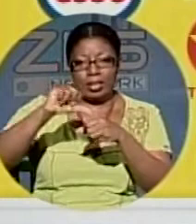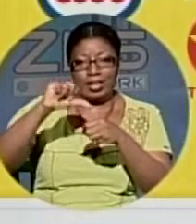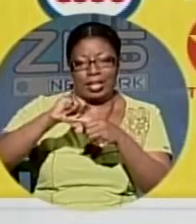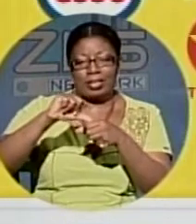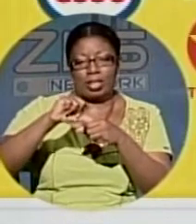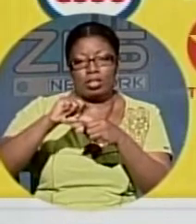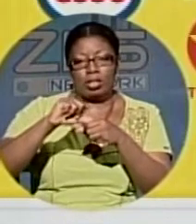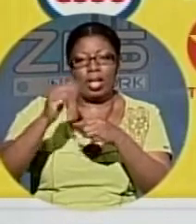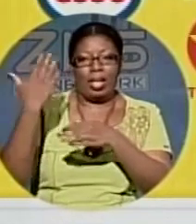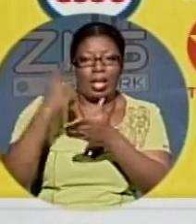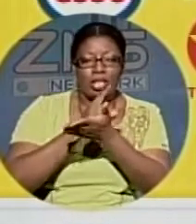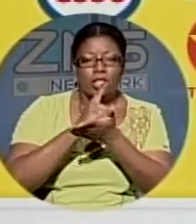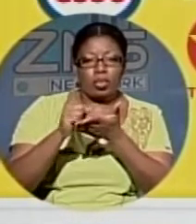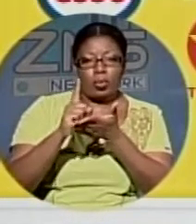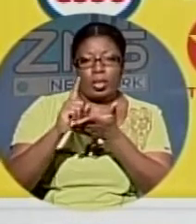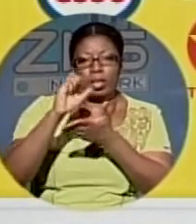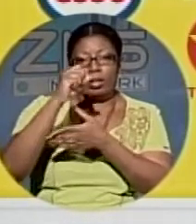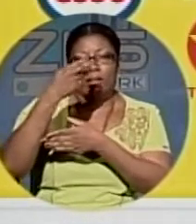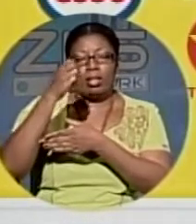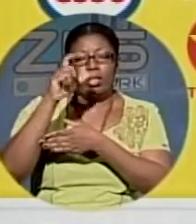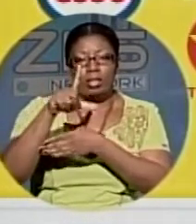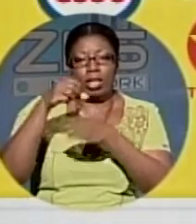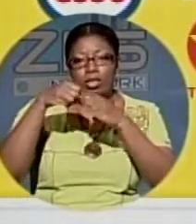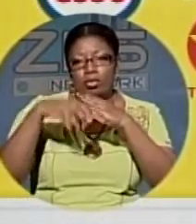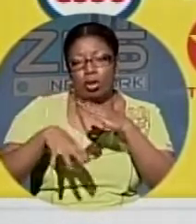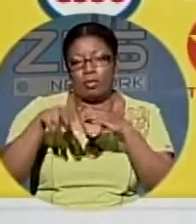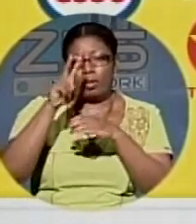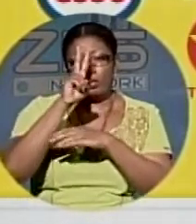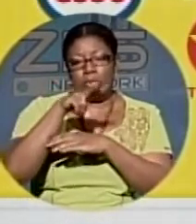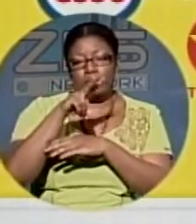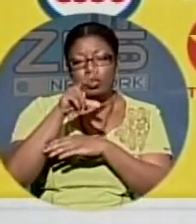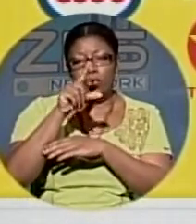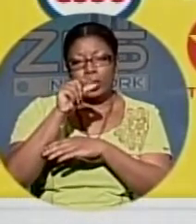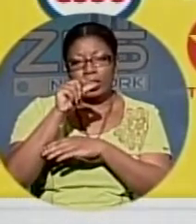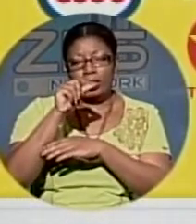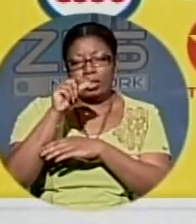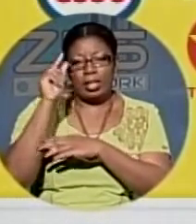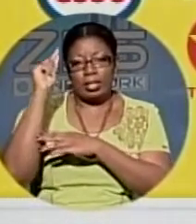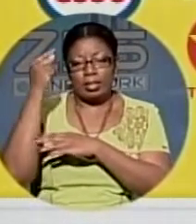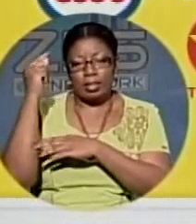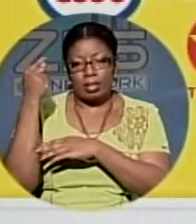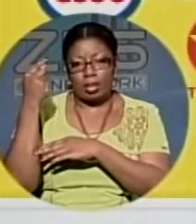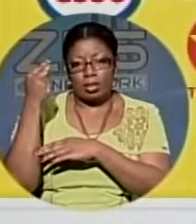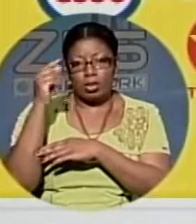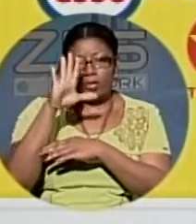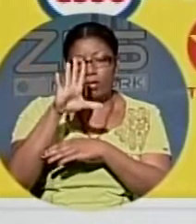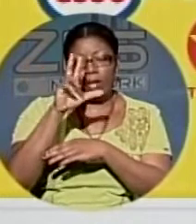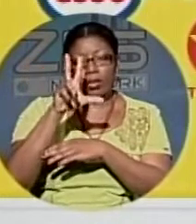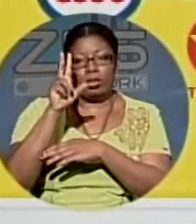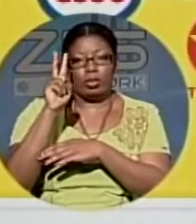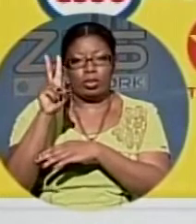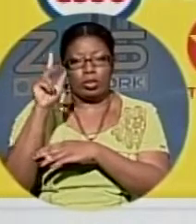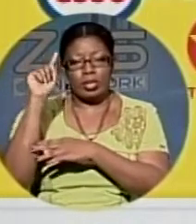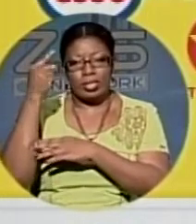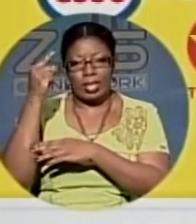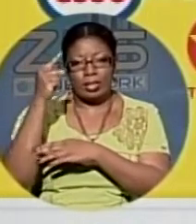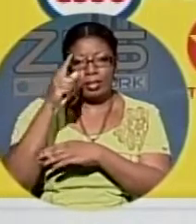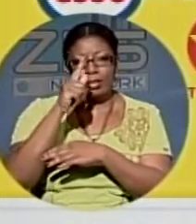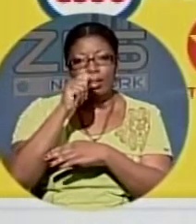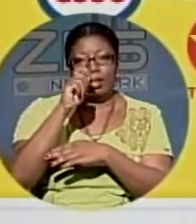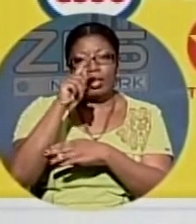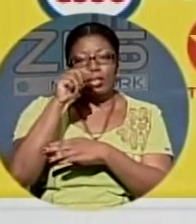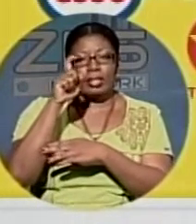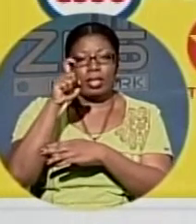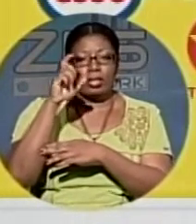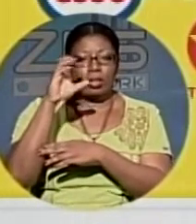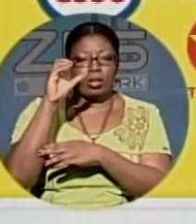last 2 weeks, Shell dropped by 23 cents from $5.55 to $5.32. Texaco remains the